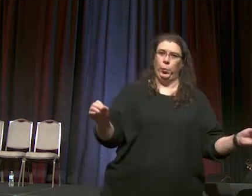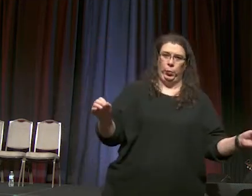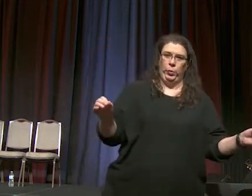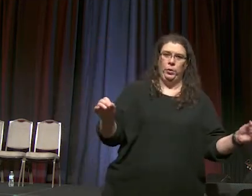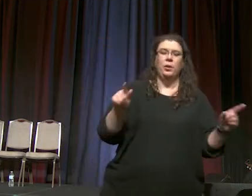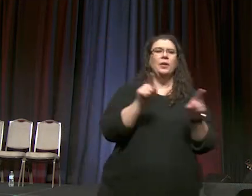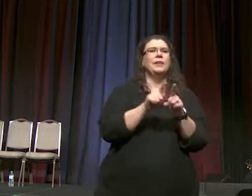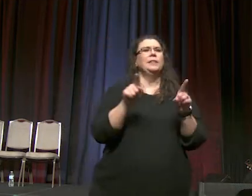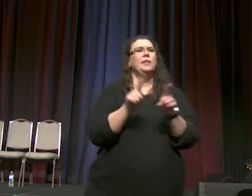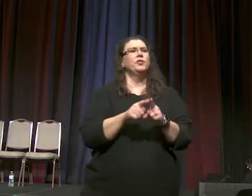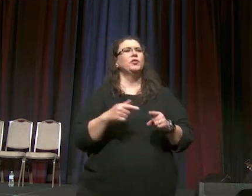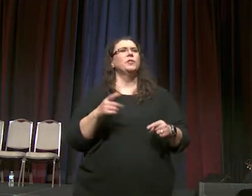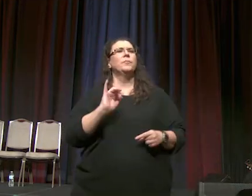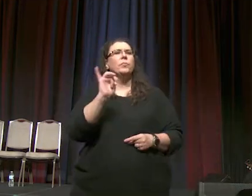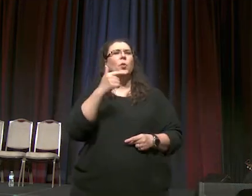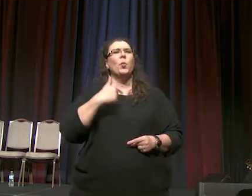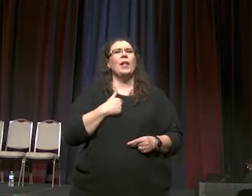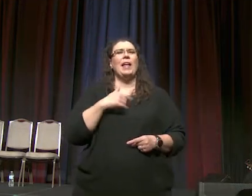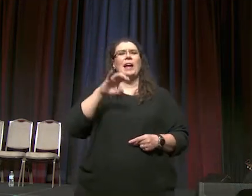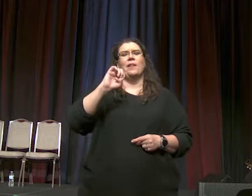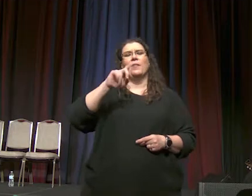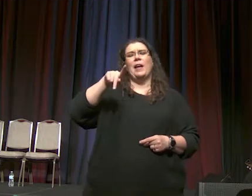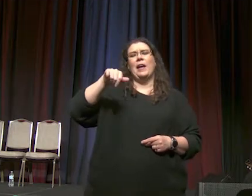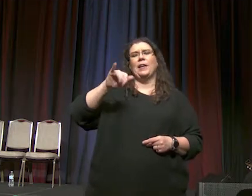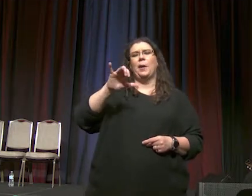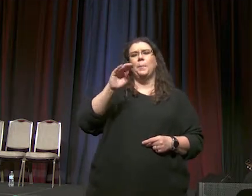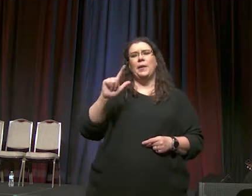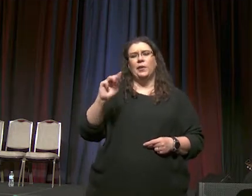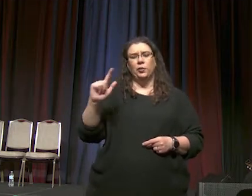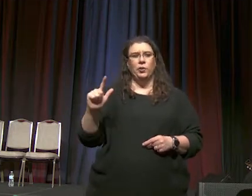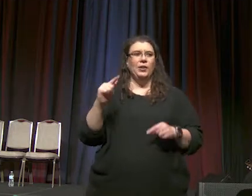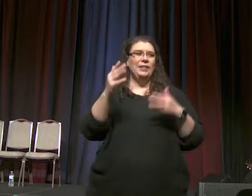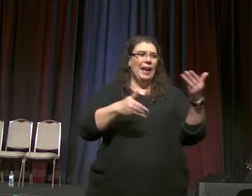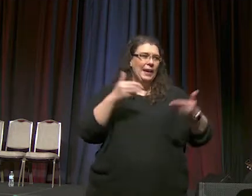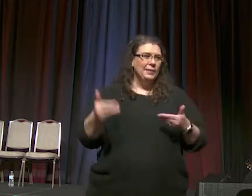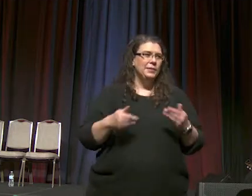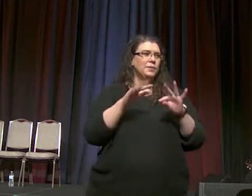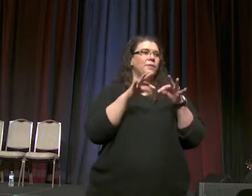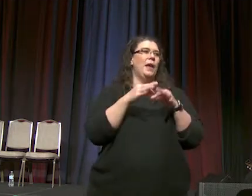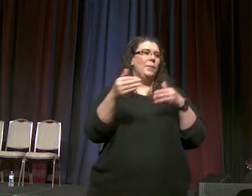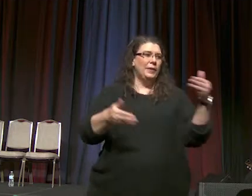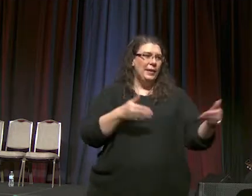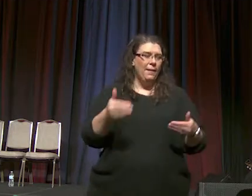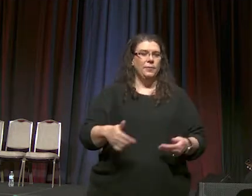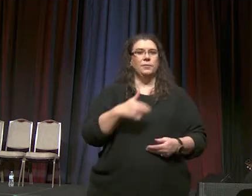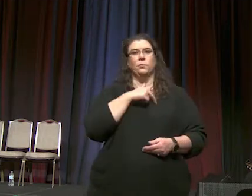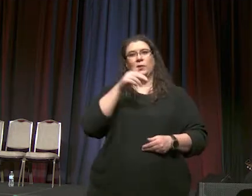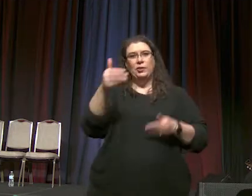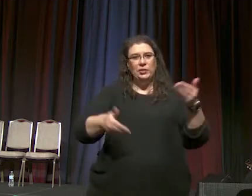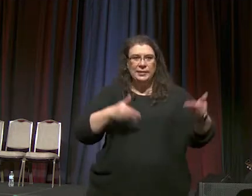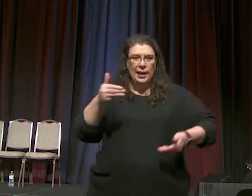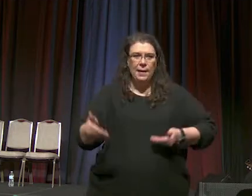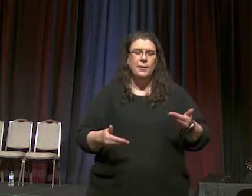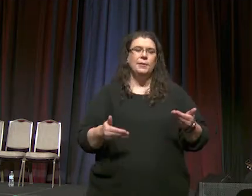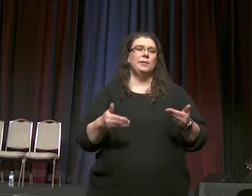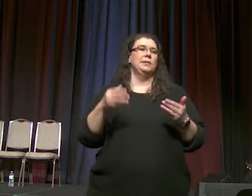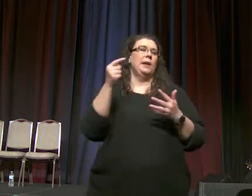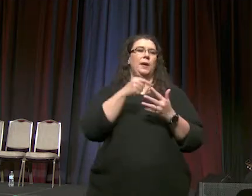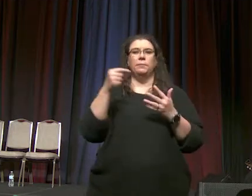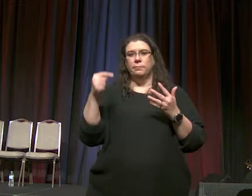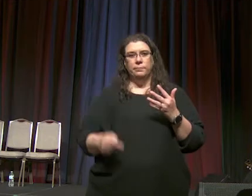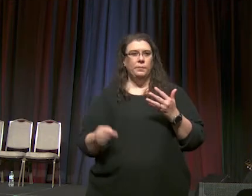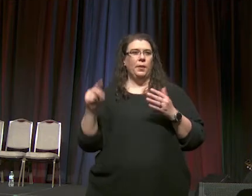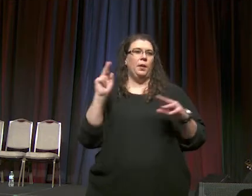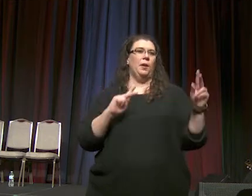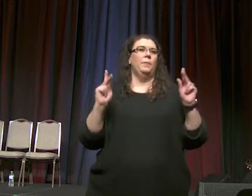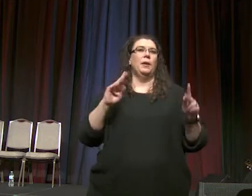we will have a number of ecumenical guests, Methodist family guests, interreligious guests, and a multitude of people